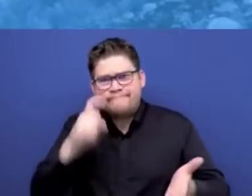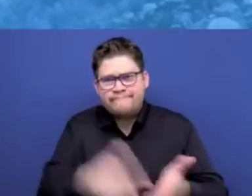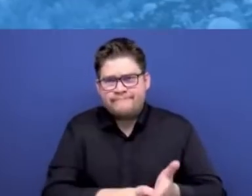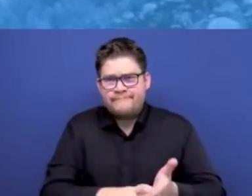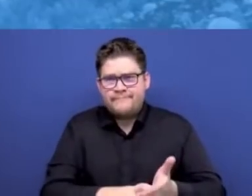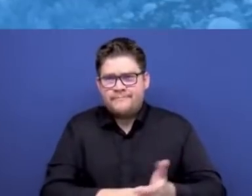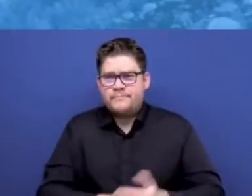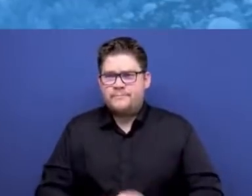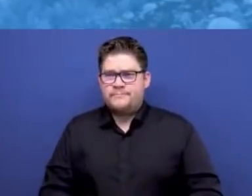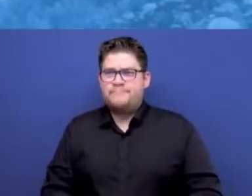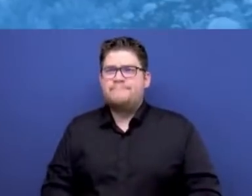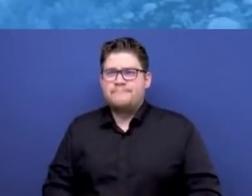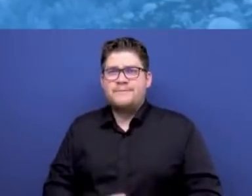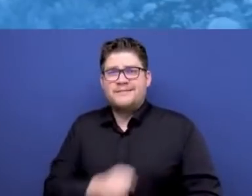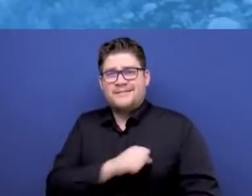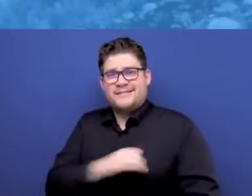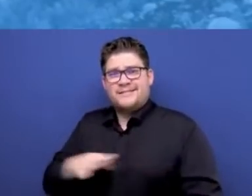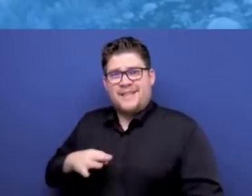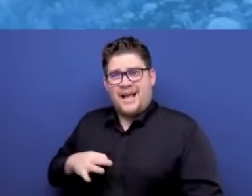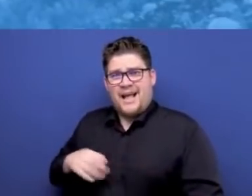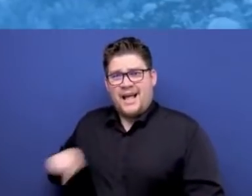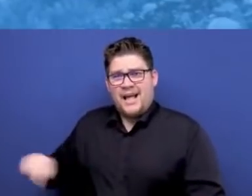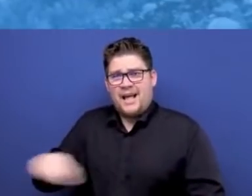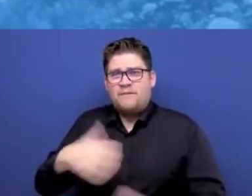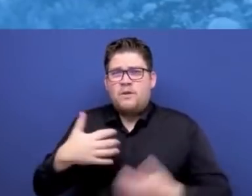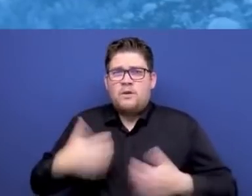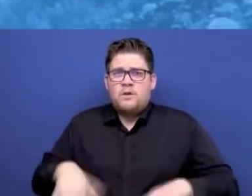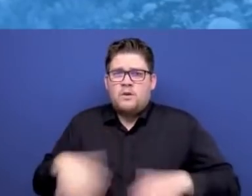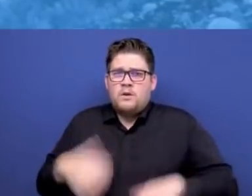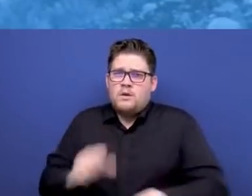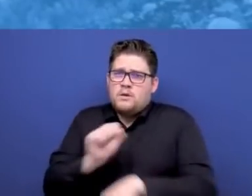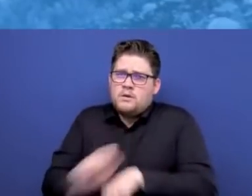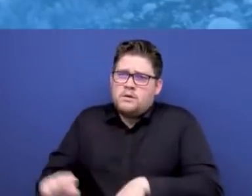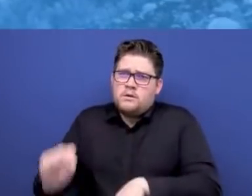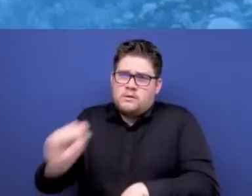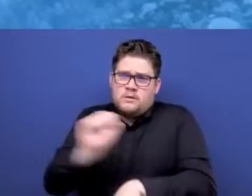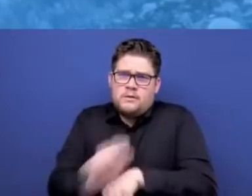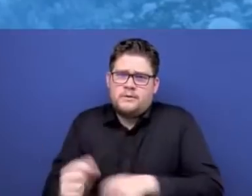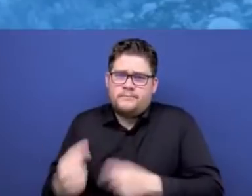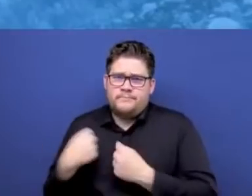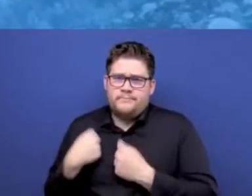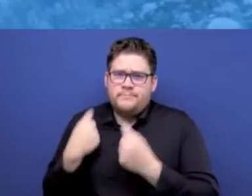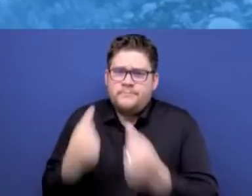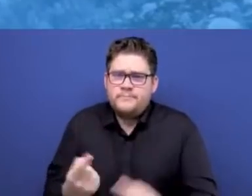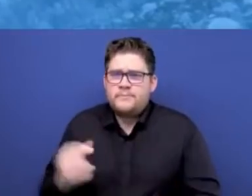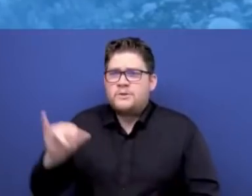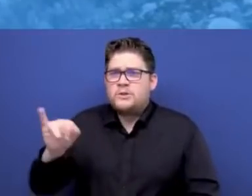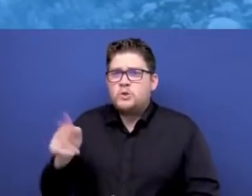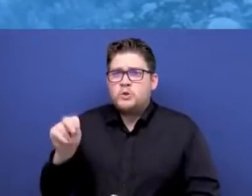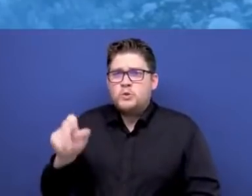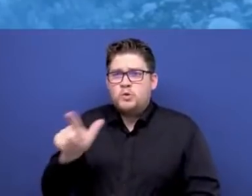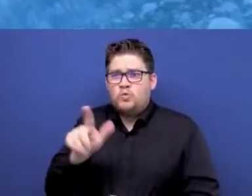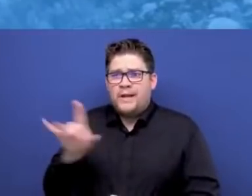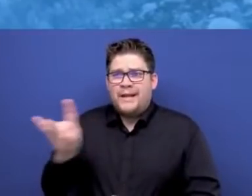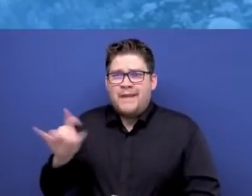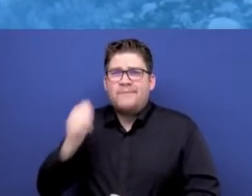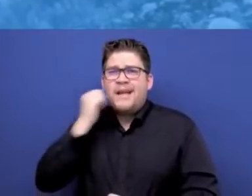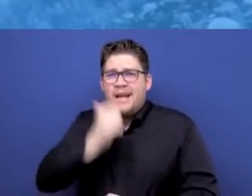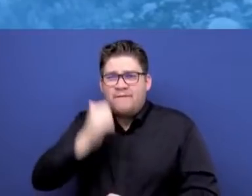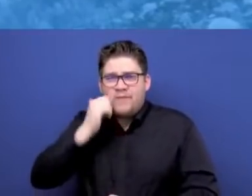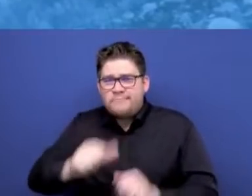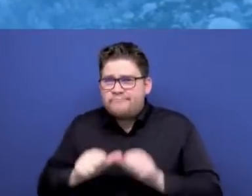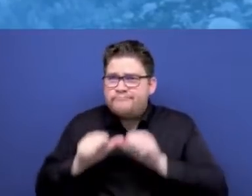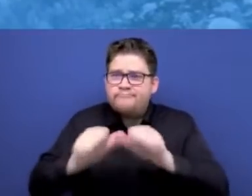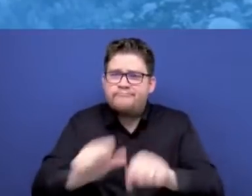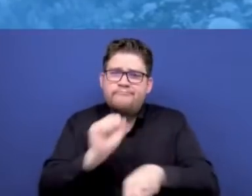hard work and nonstop since June 28th on the front lines, partnered with our contractors, our partner